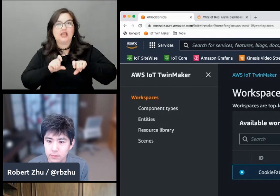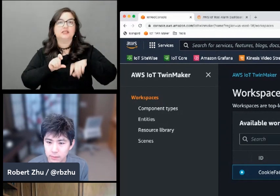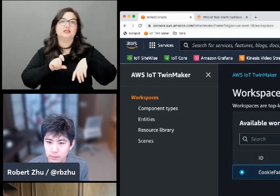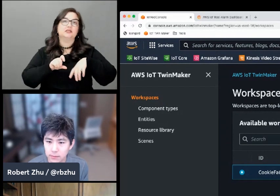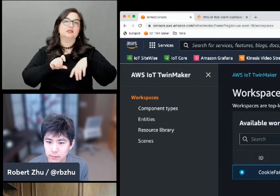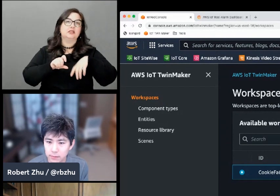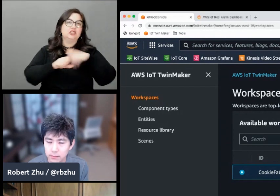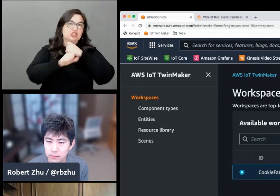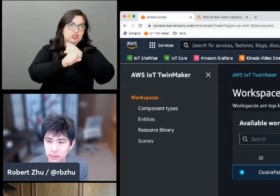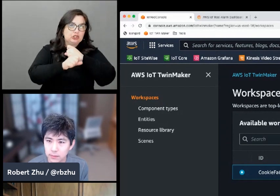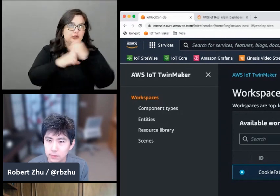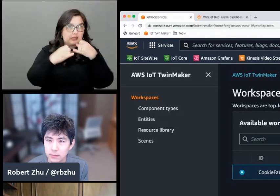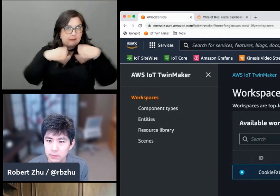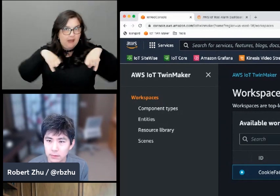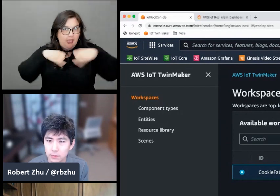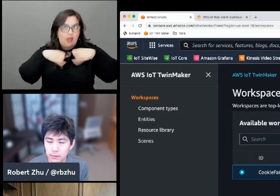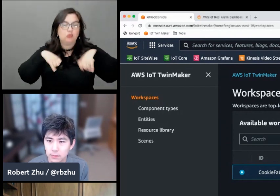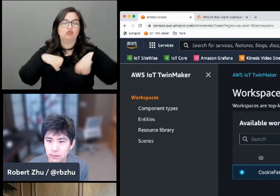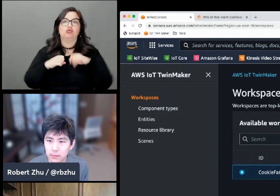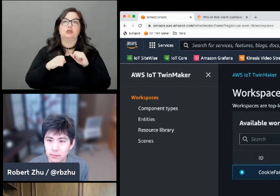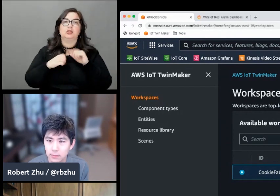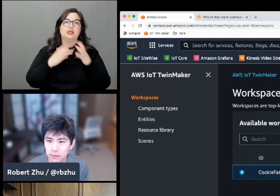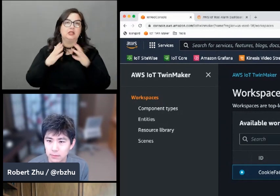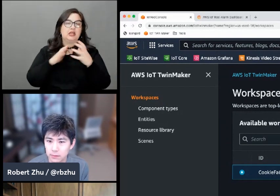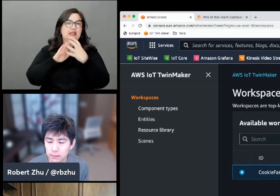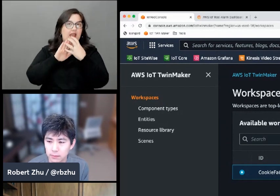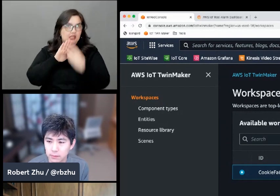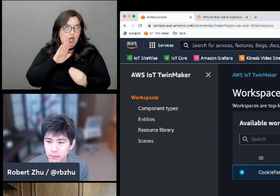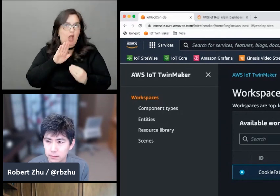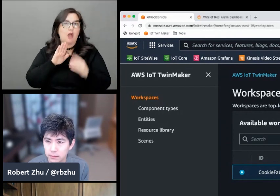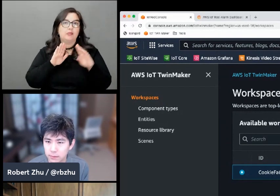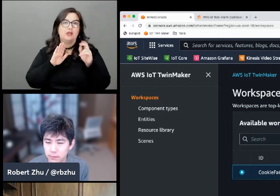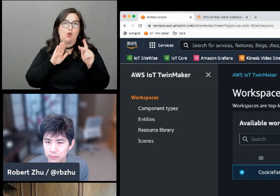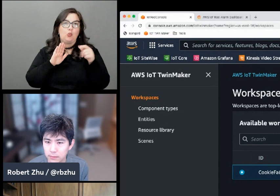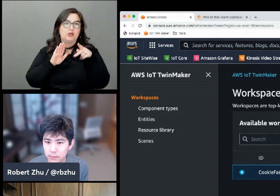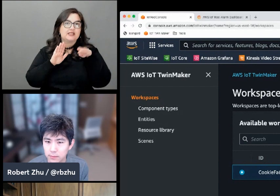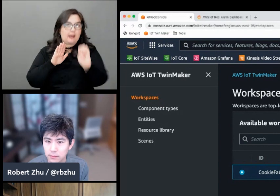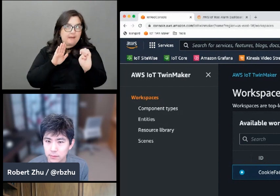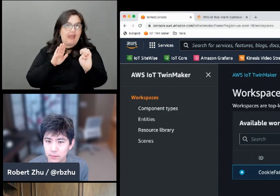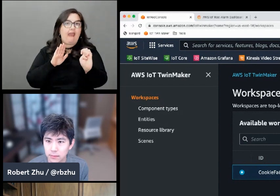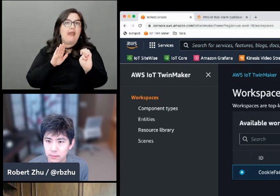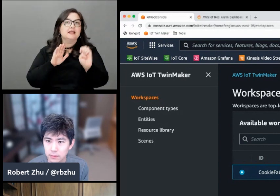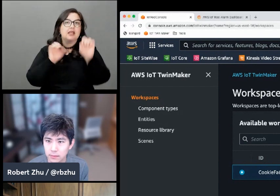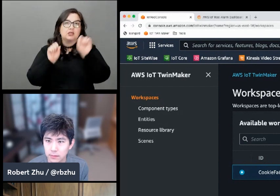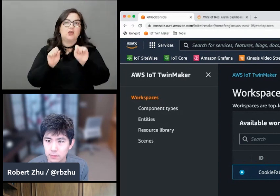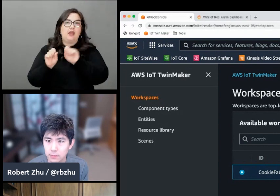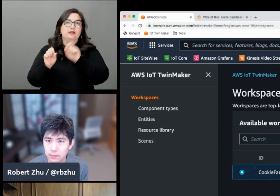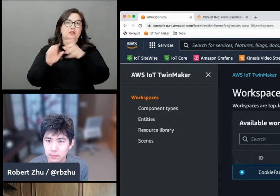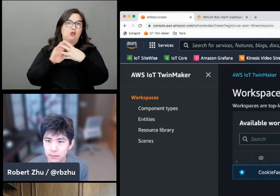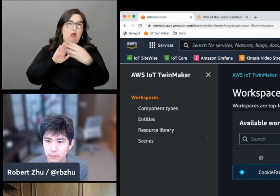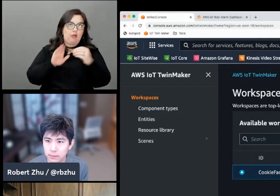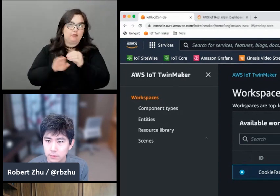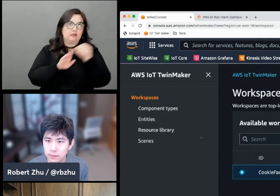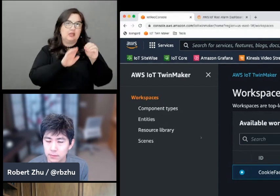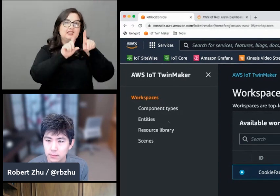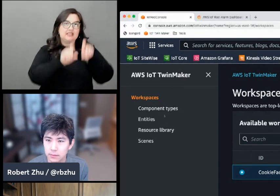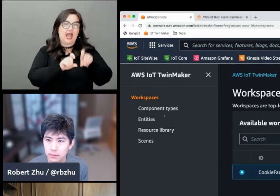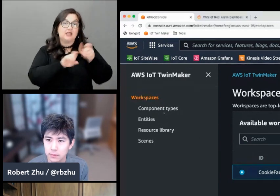boundary. You can make a copy of this workspace in order to test it and before deploying it.